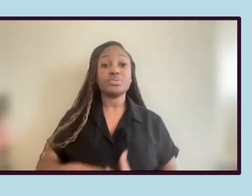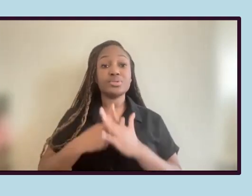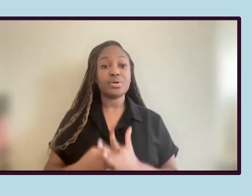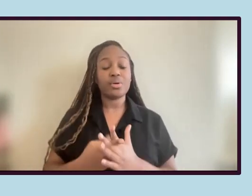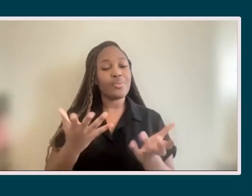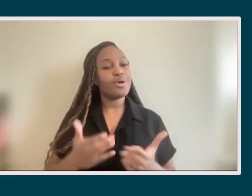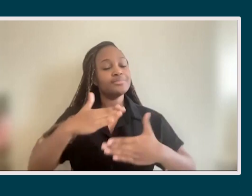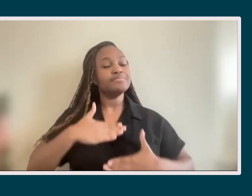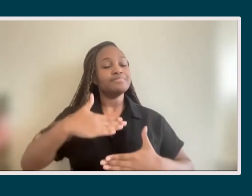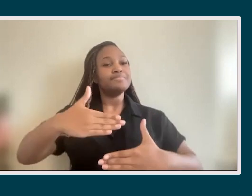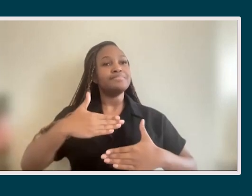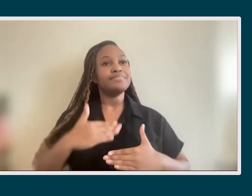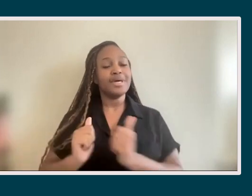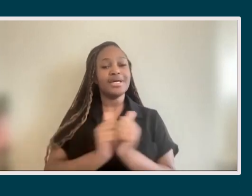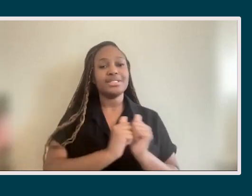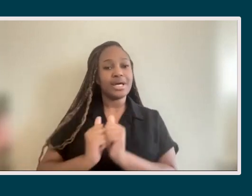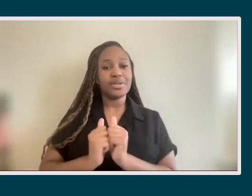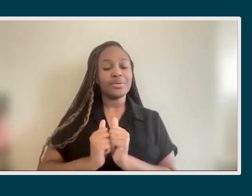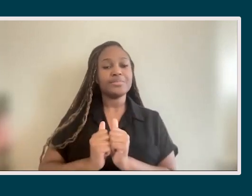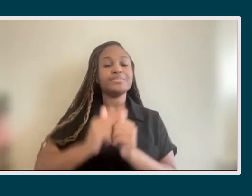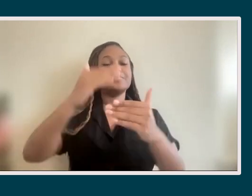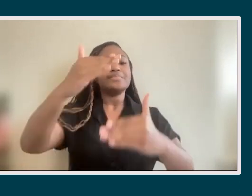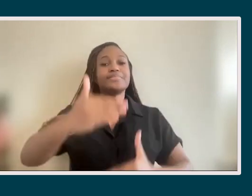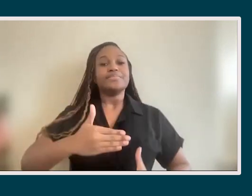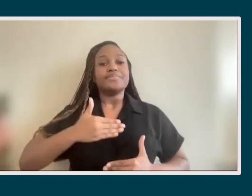together. Deep inhale in,